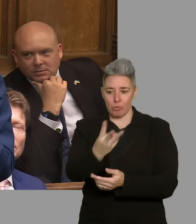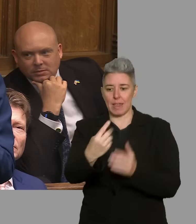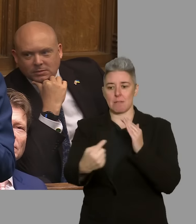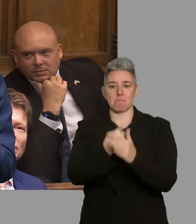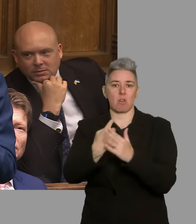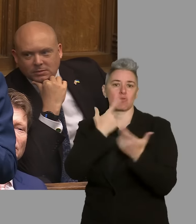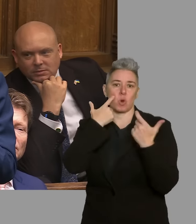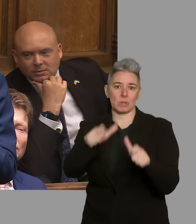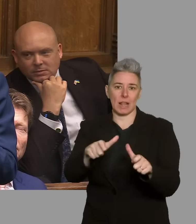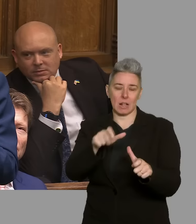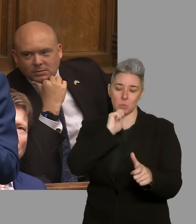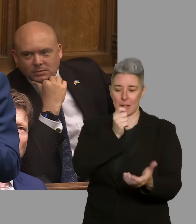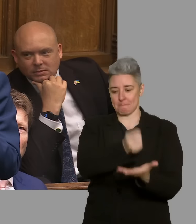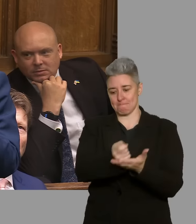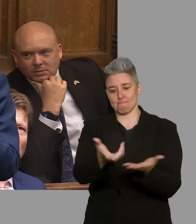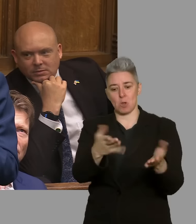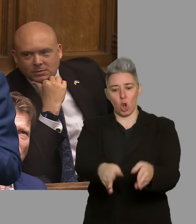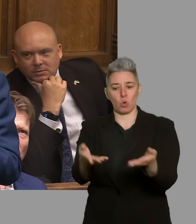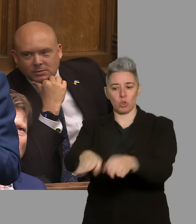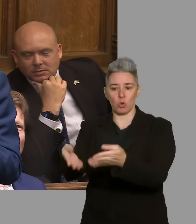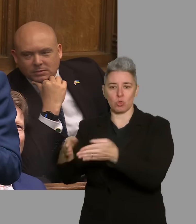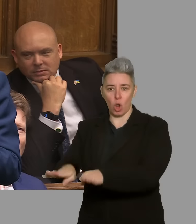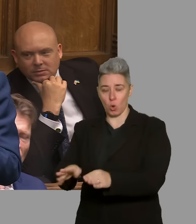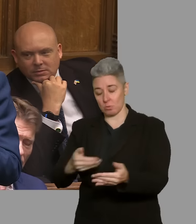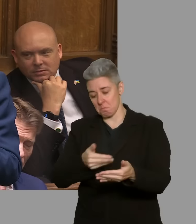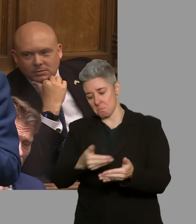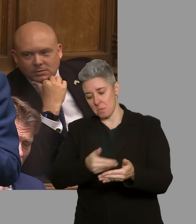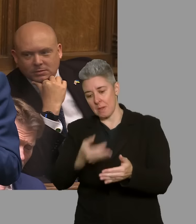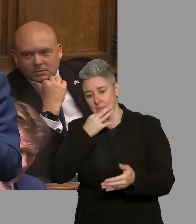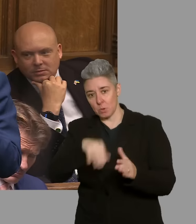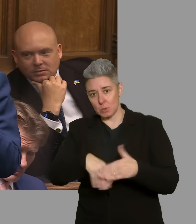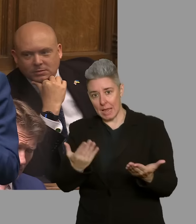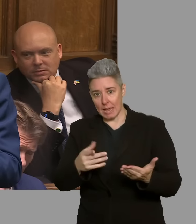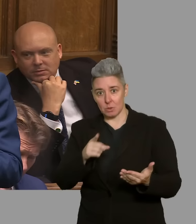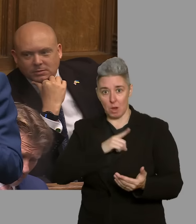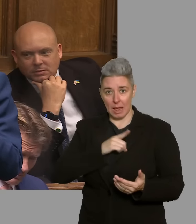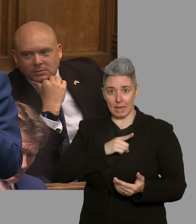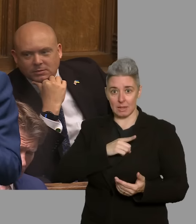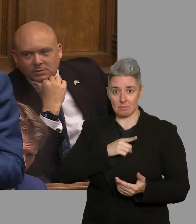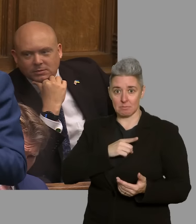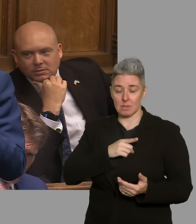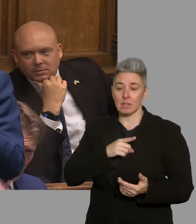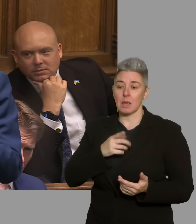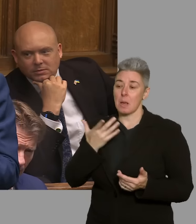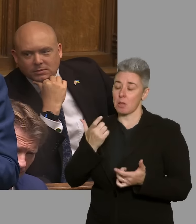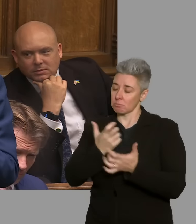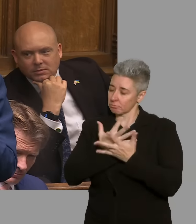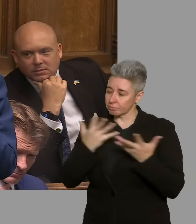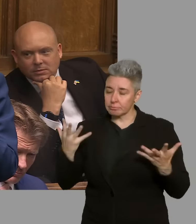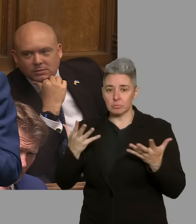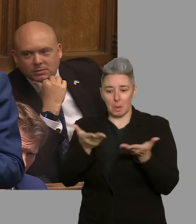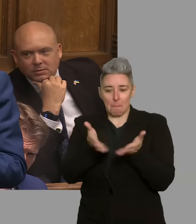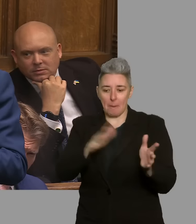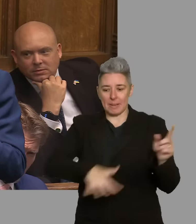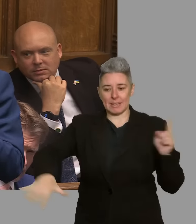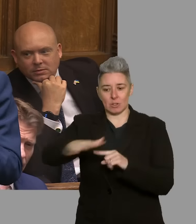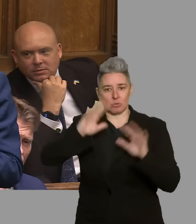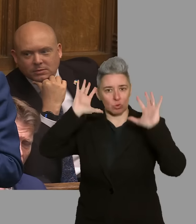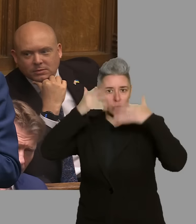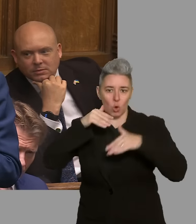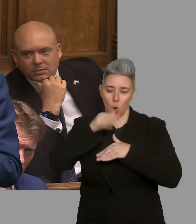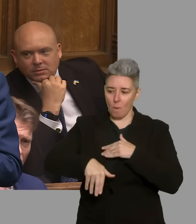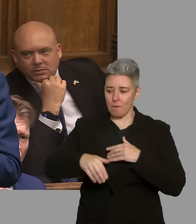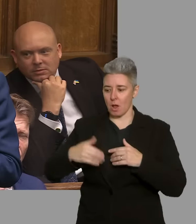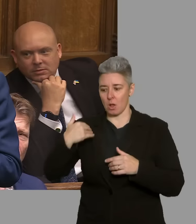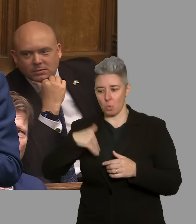in response to grave public concern about the safety of women and girls on the streets